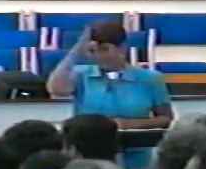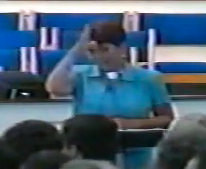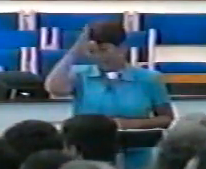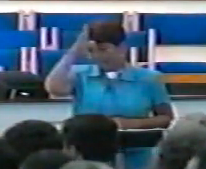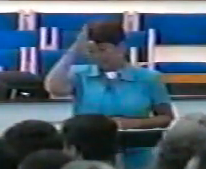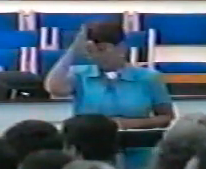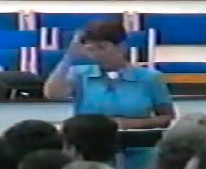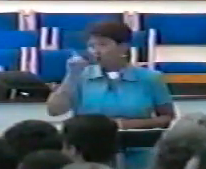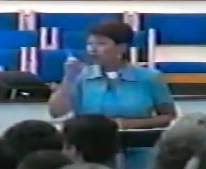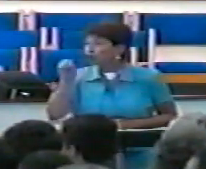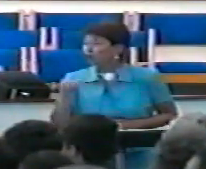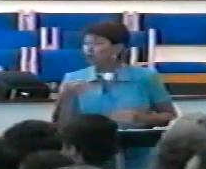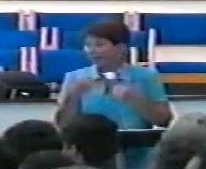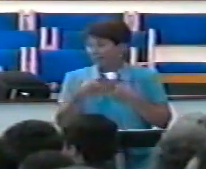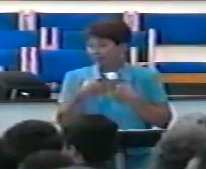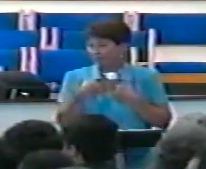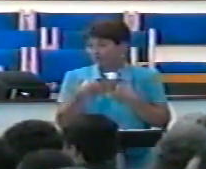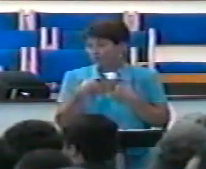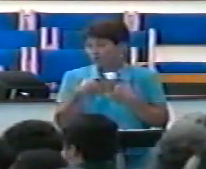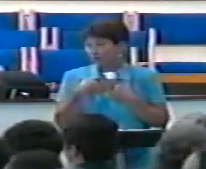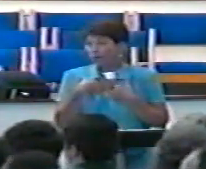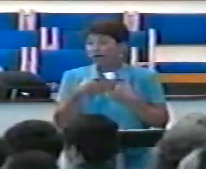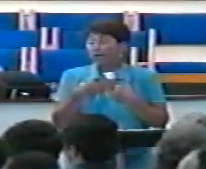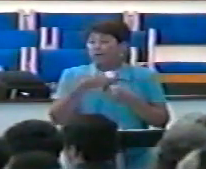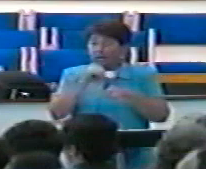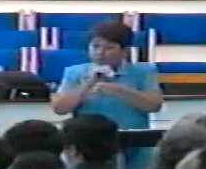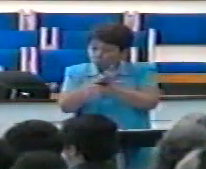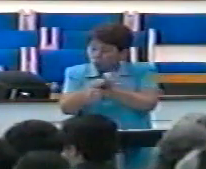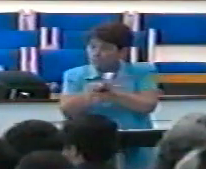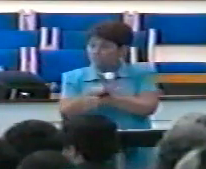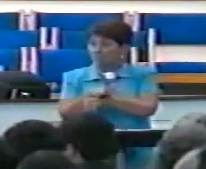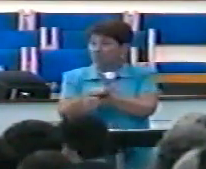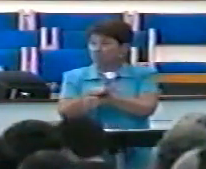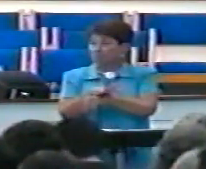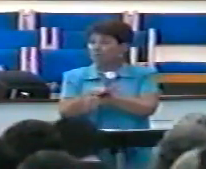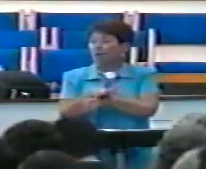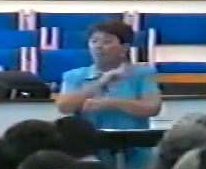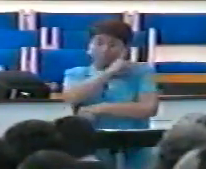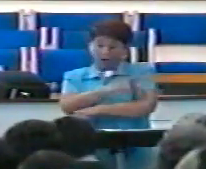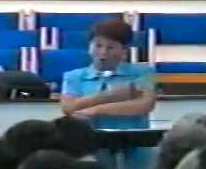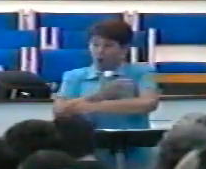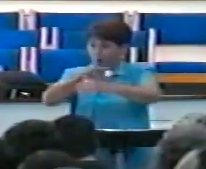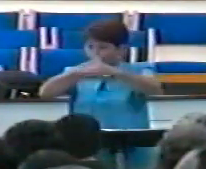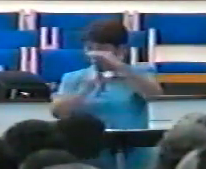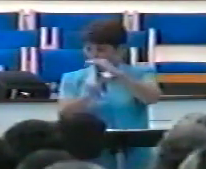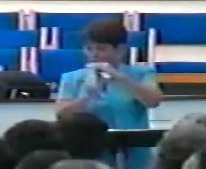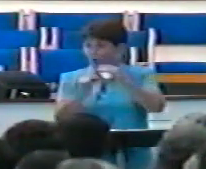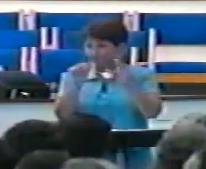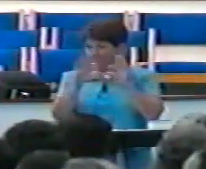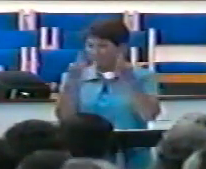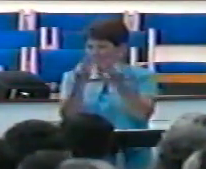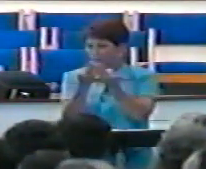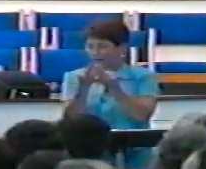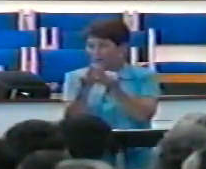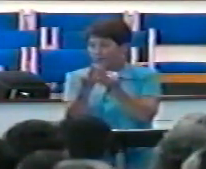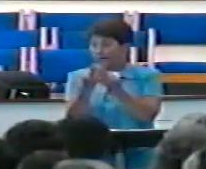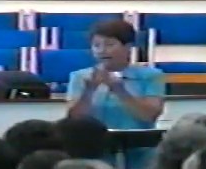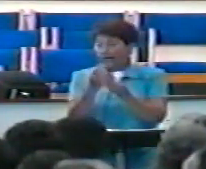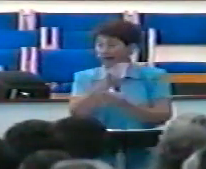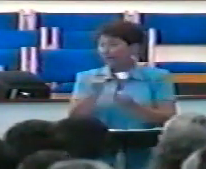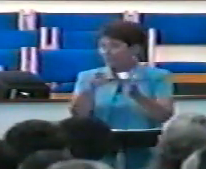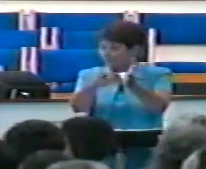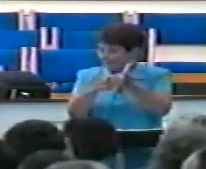power and influence in the family, and they are necessary in building strength and character in